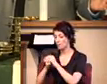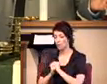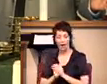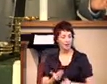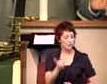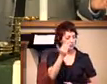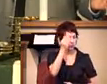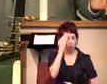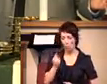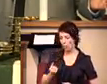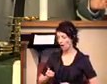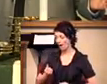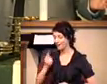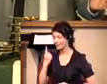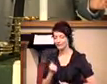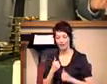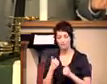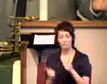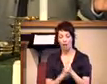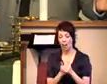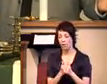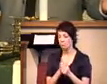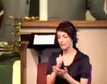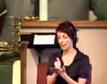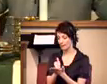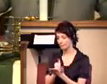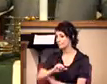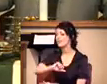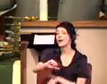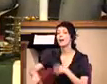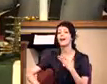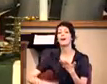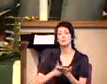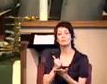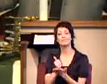understand, and follow. Amen. Amen.